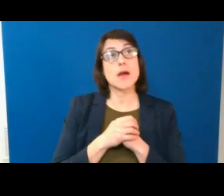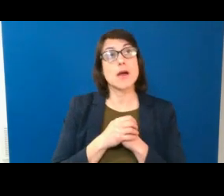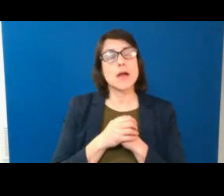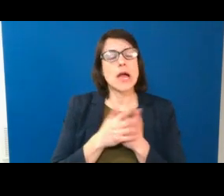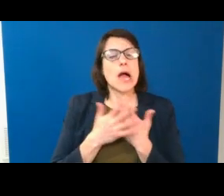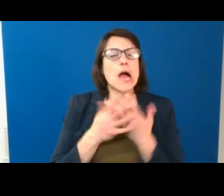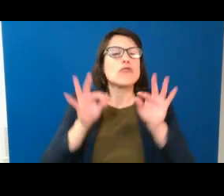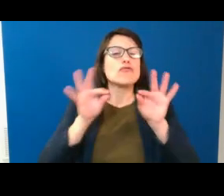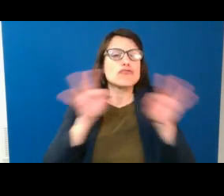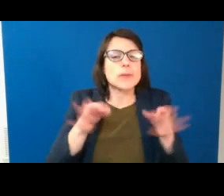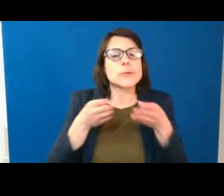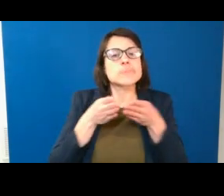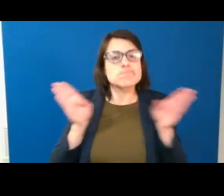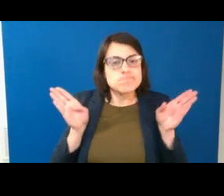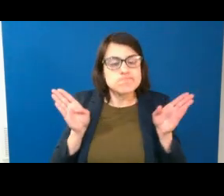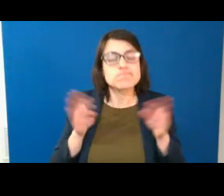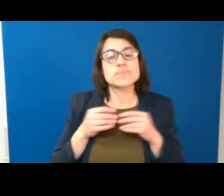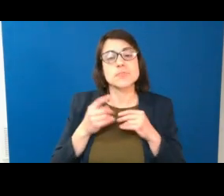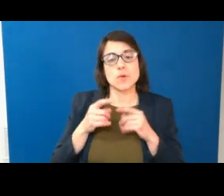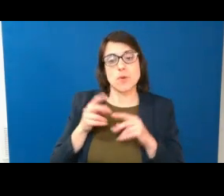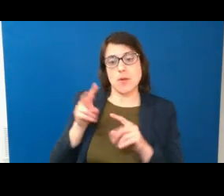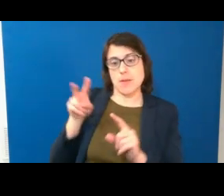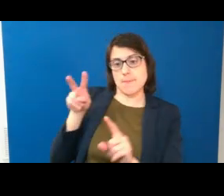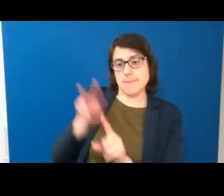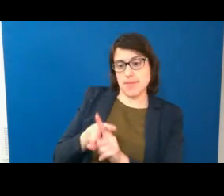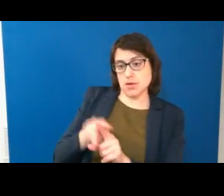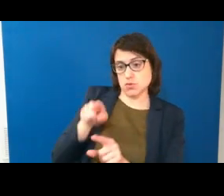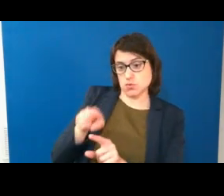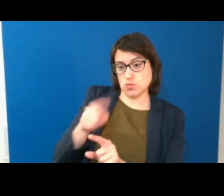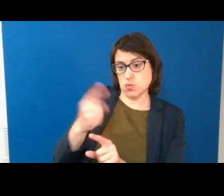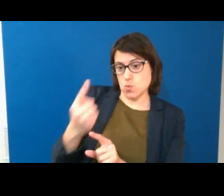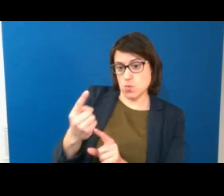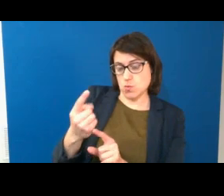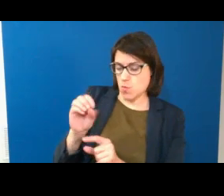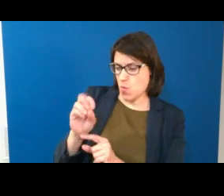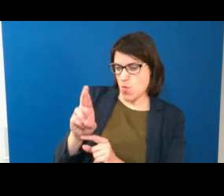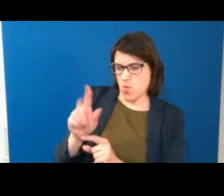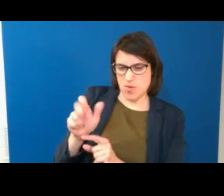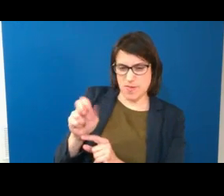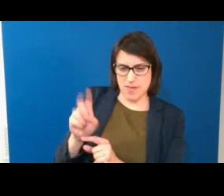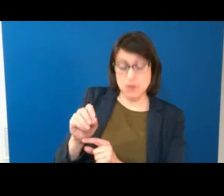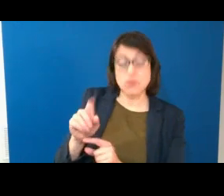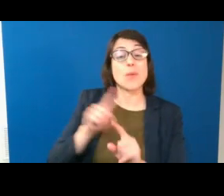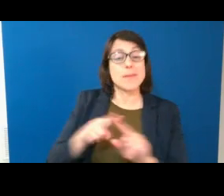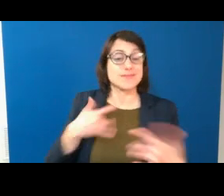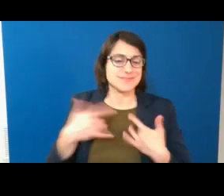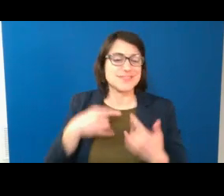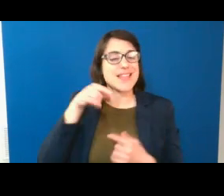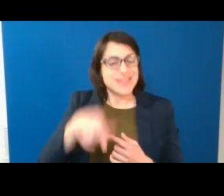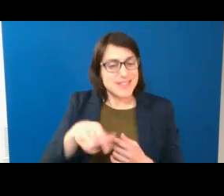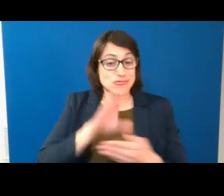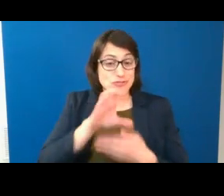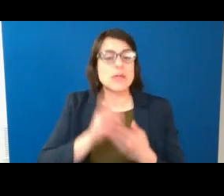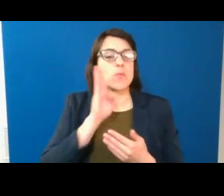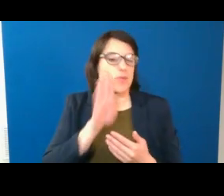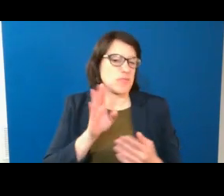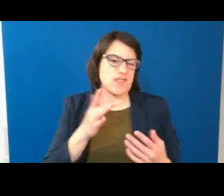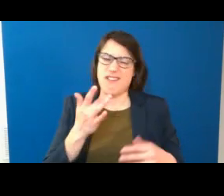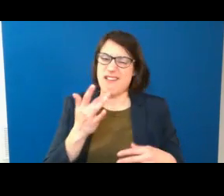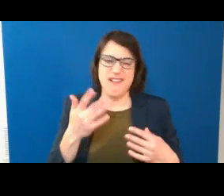We are applying it to Orlando, but we're really excited that this curriculum is going to be freely available through the NOAA Marine Debris